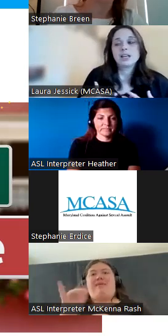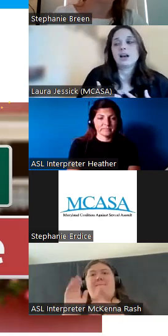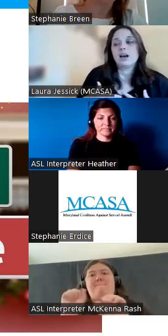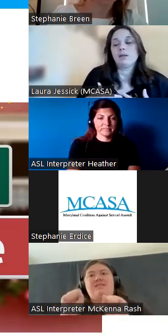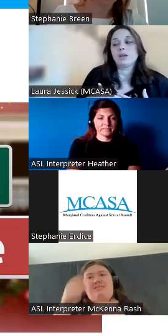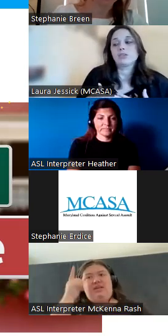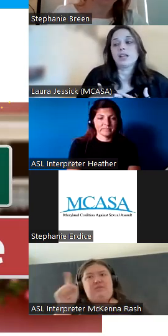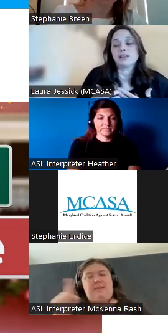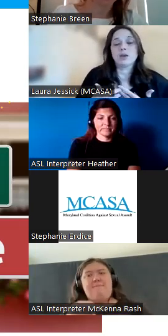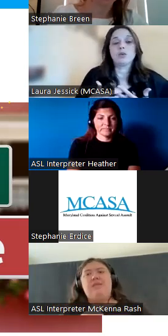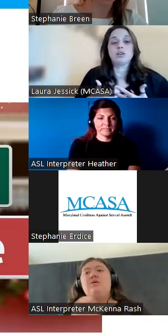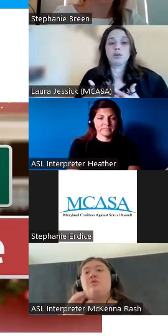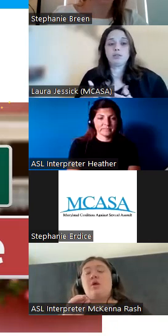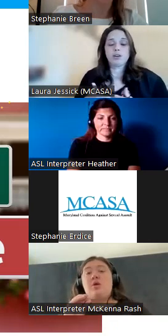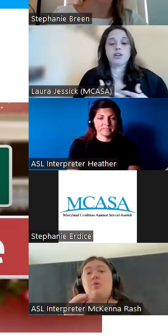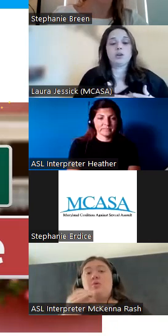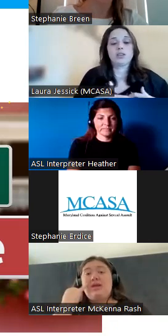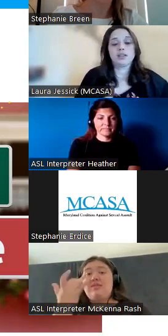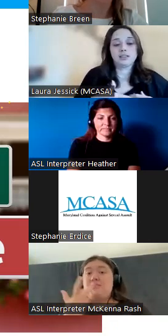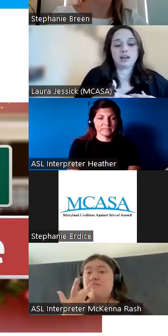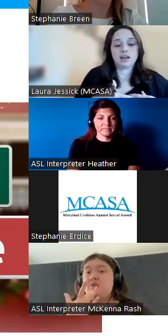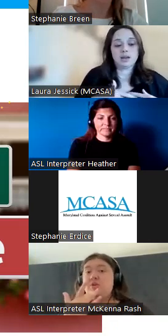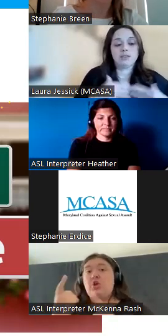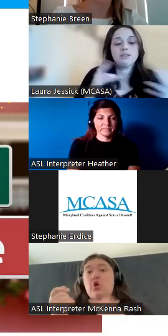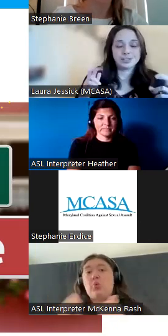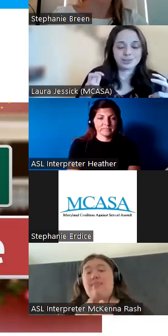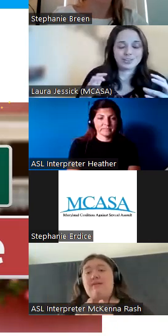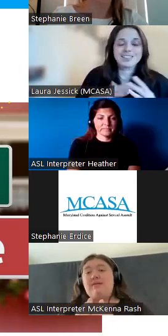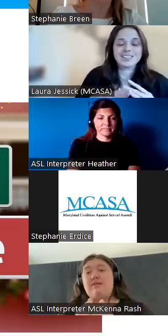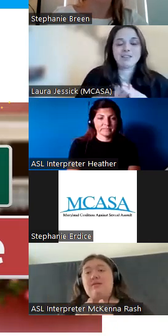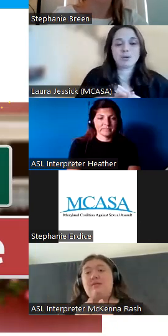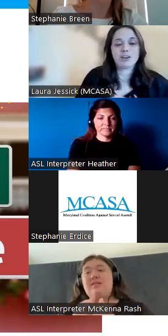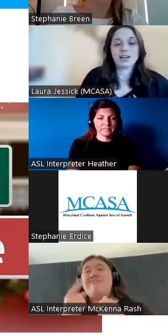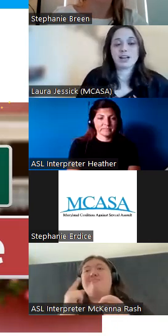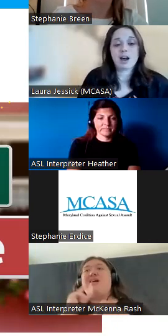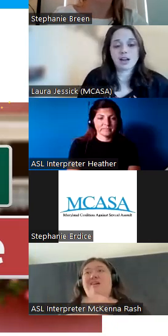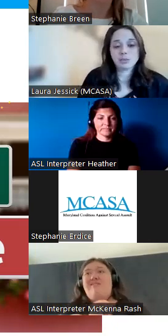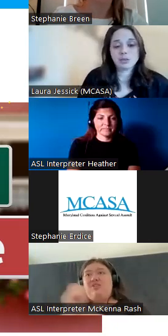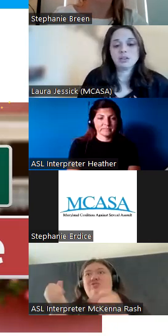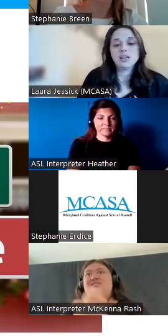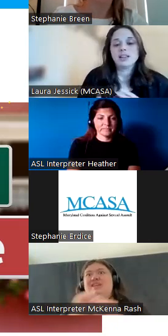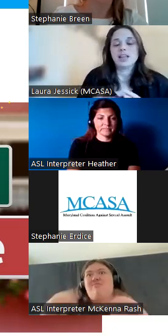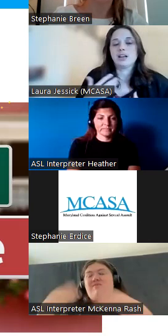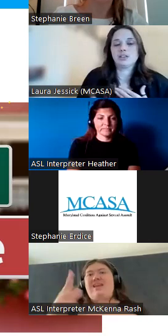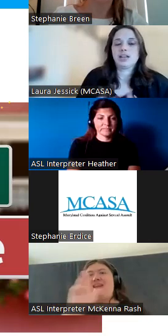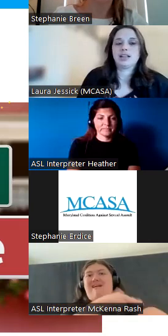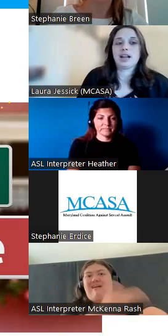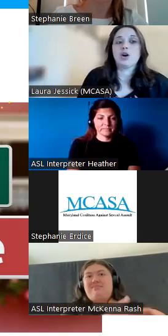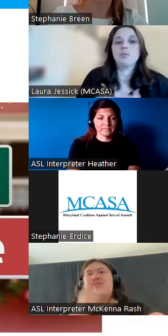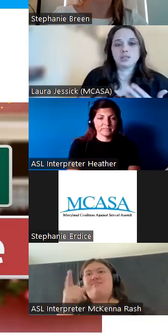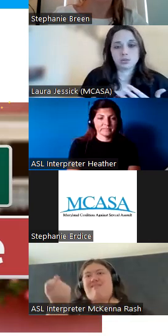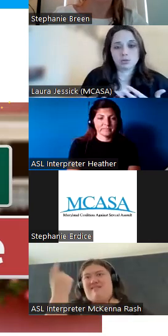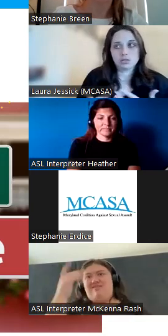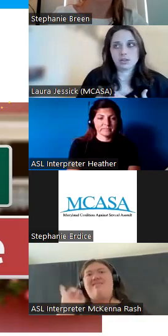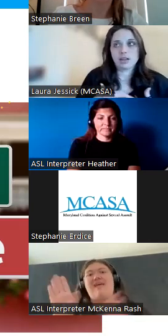them. So that if they would prefer to go with the official safe provided at a hospital, they understand that